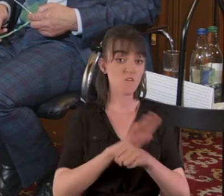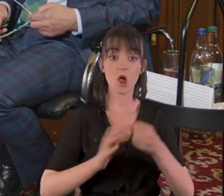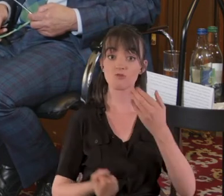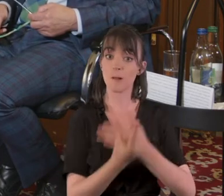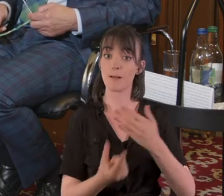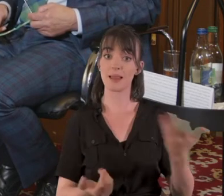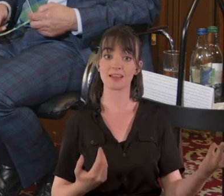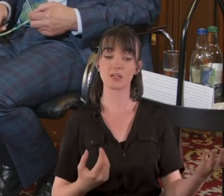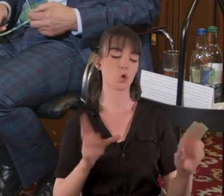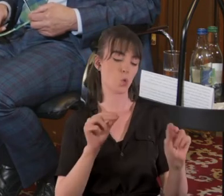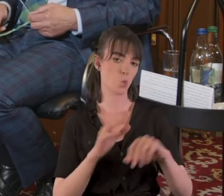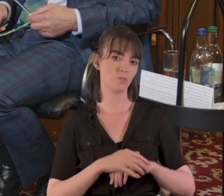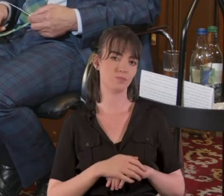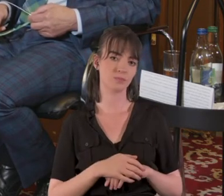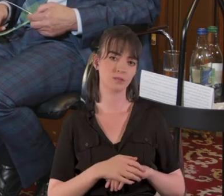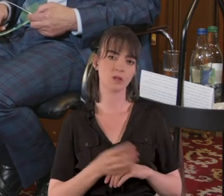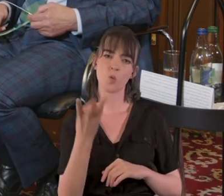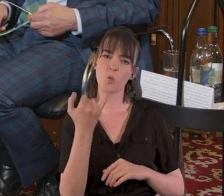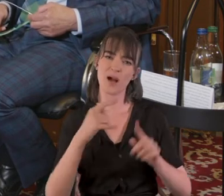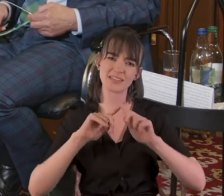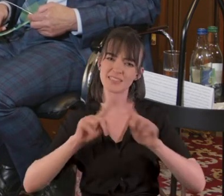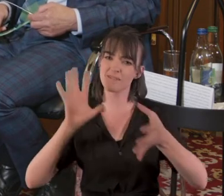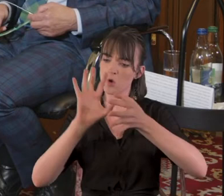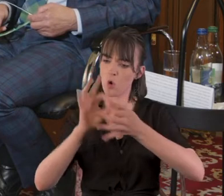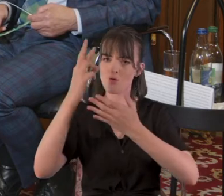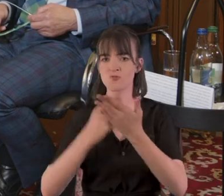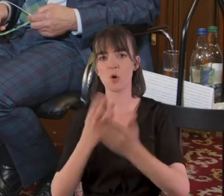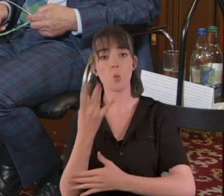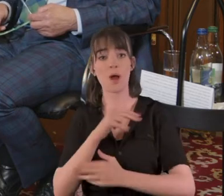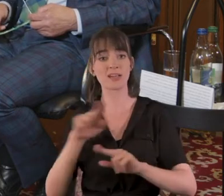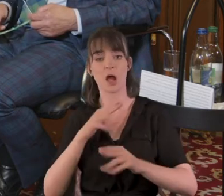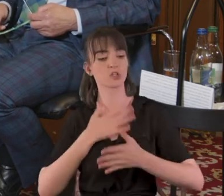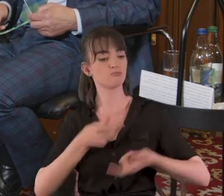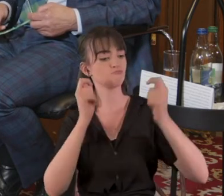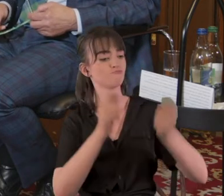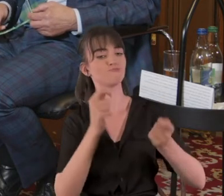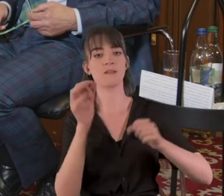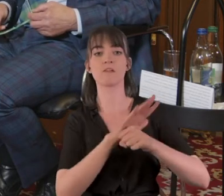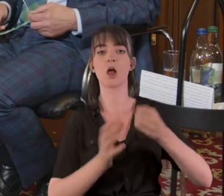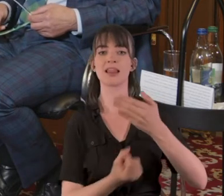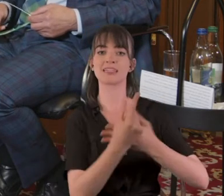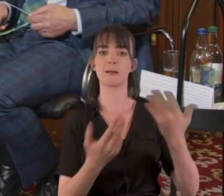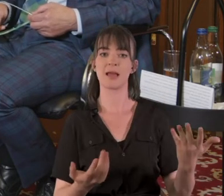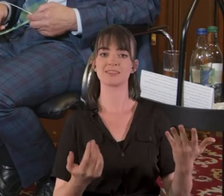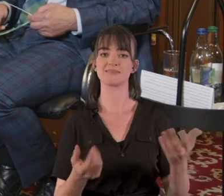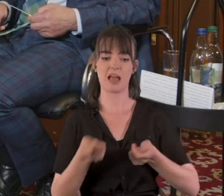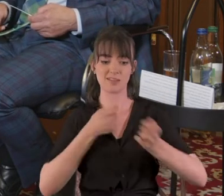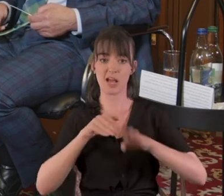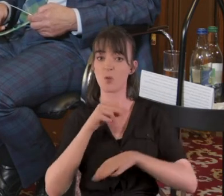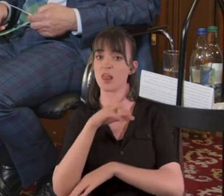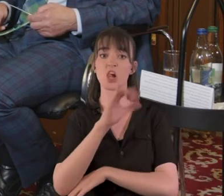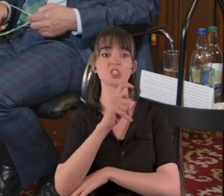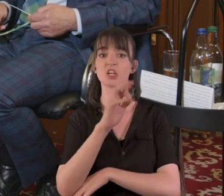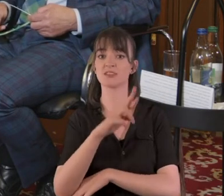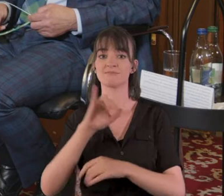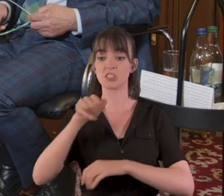What difference did it make? Why did they not give concede the republic? They had solved Ulster. James Craig was sitting in his